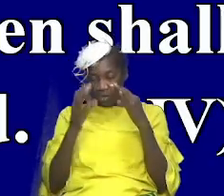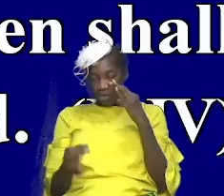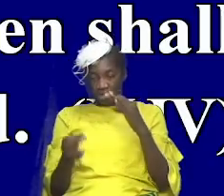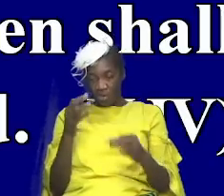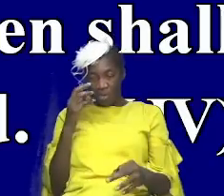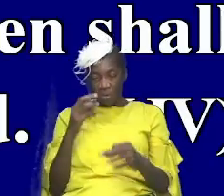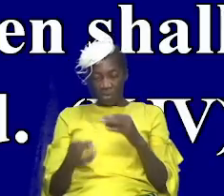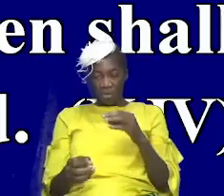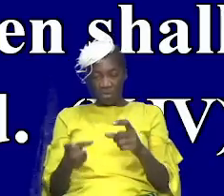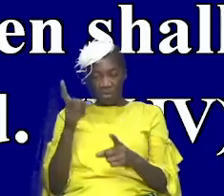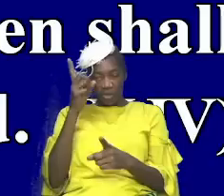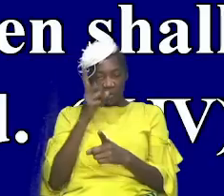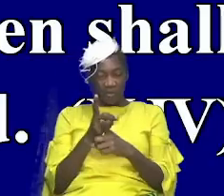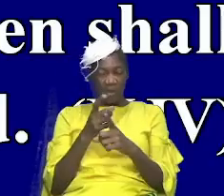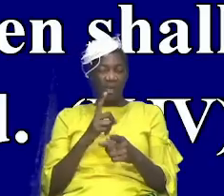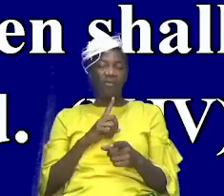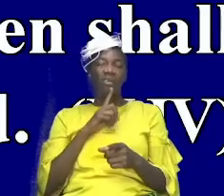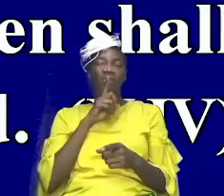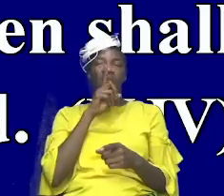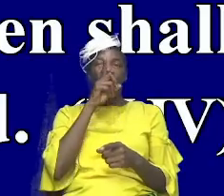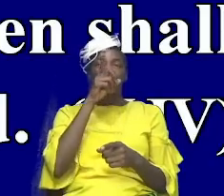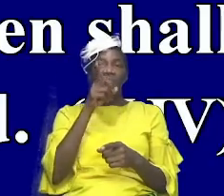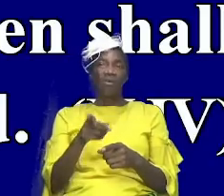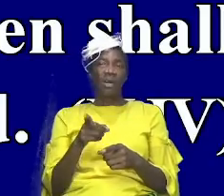going to judge us thoroughly,